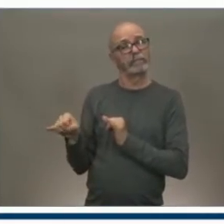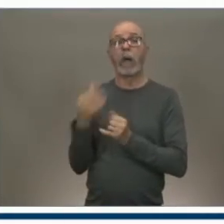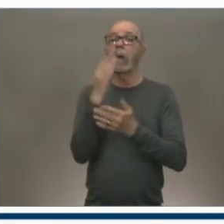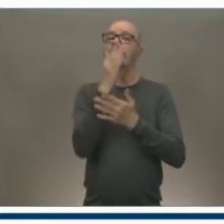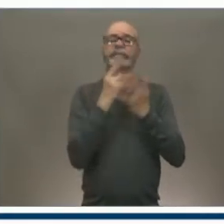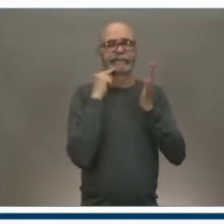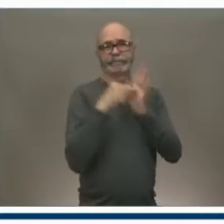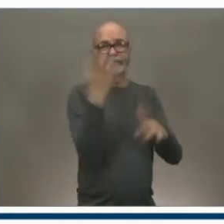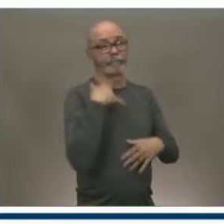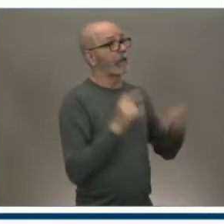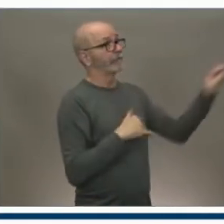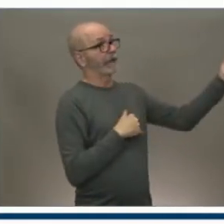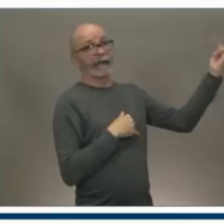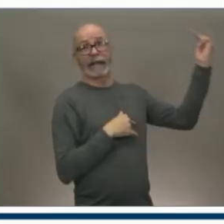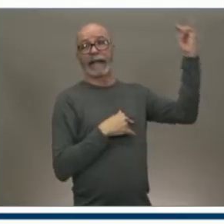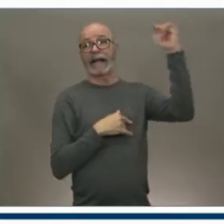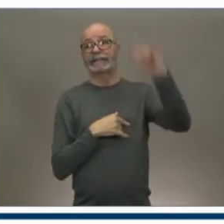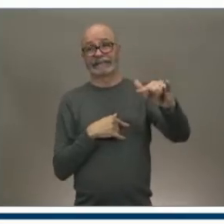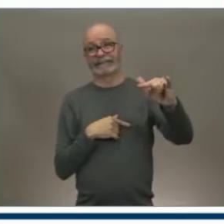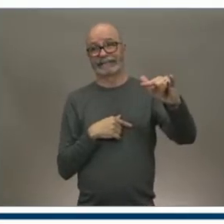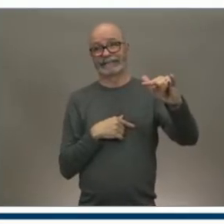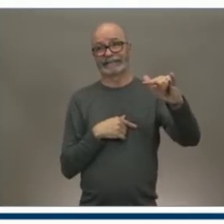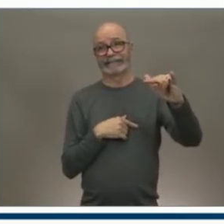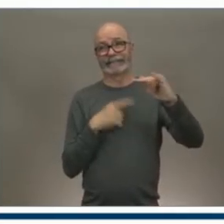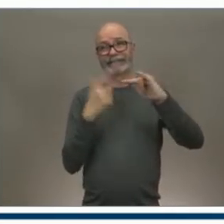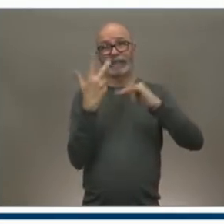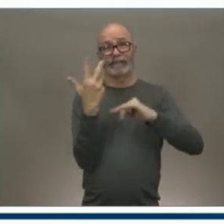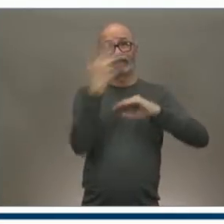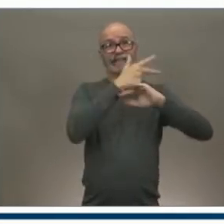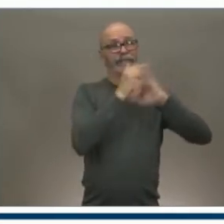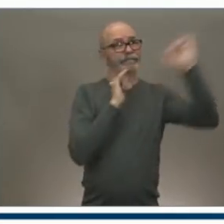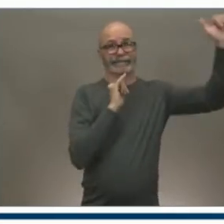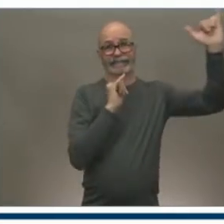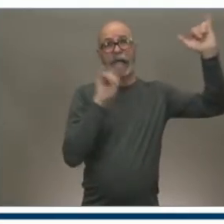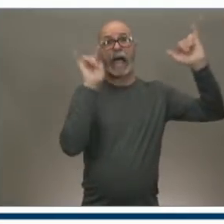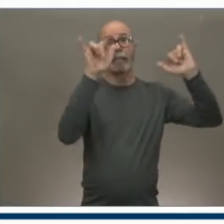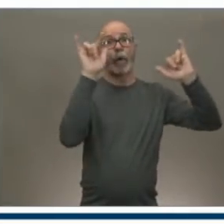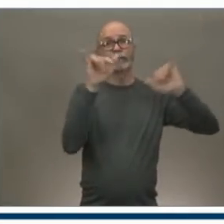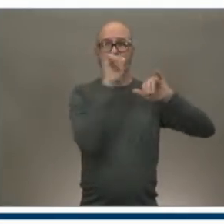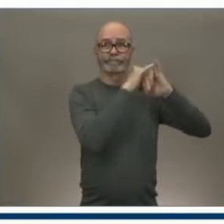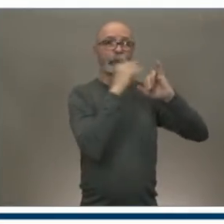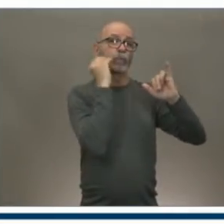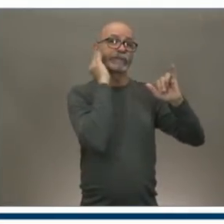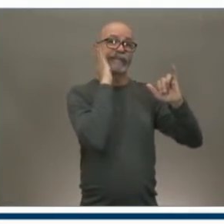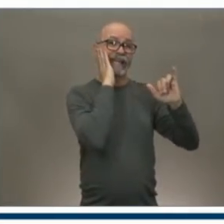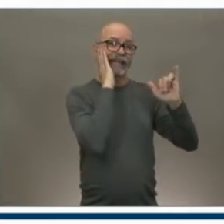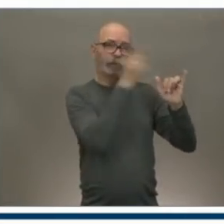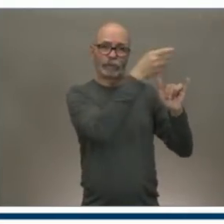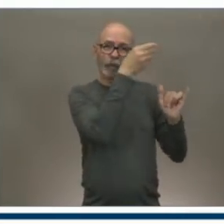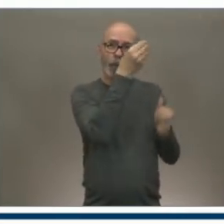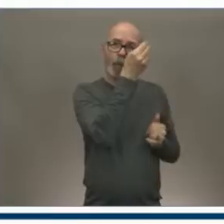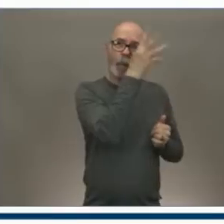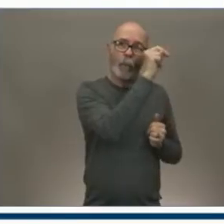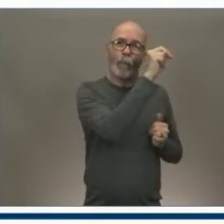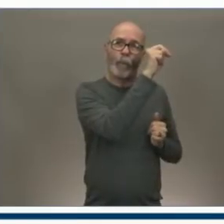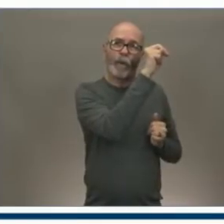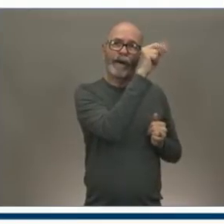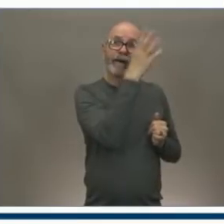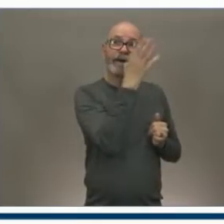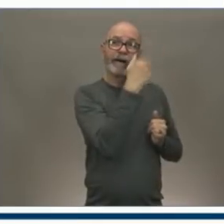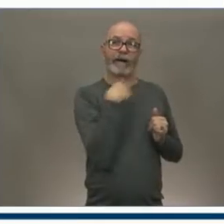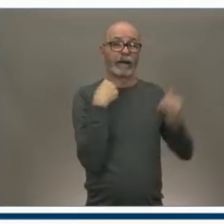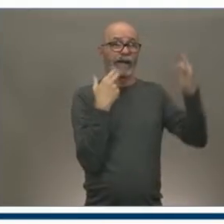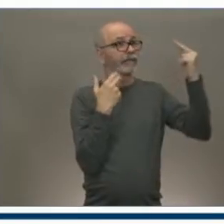Nova Scotia. Will their quarantine be shortened once they enter? Or are they still going to have to isolate 14 days here after isolating